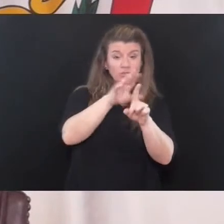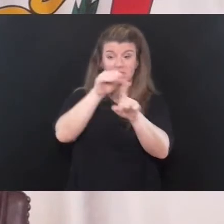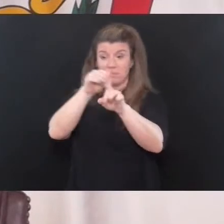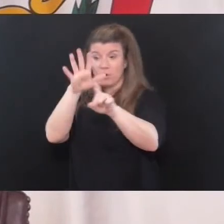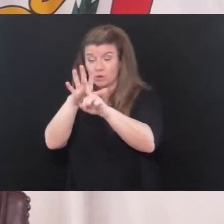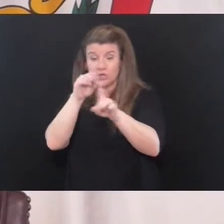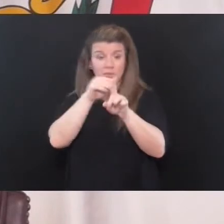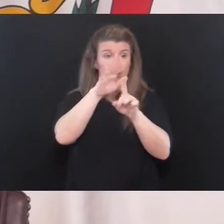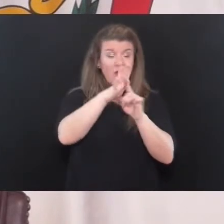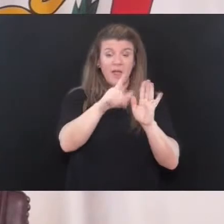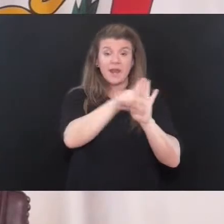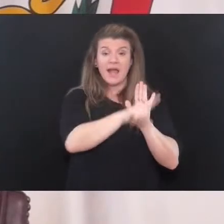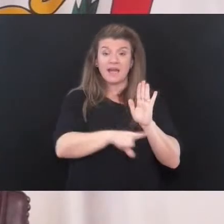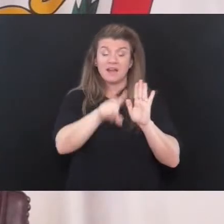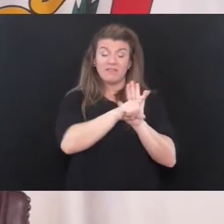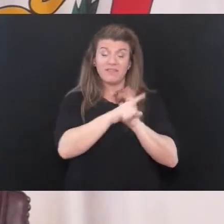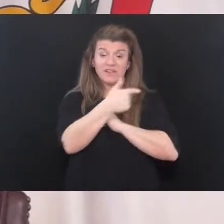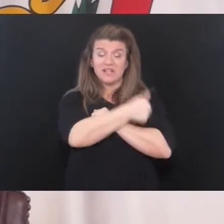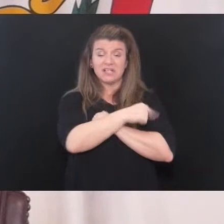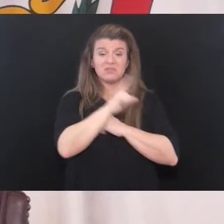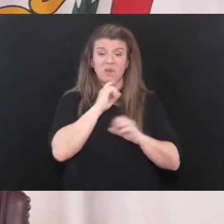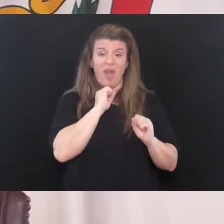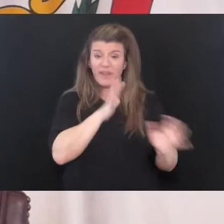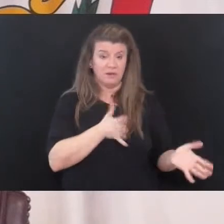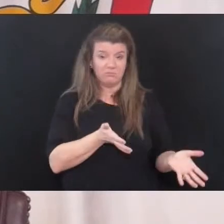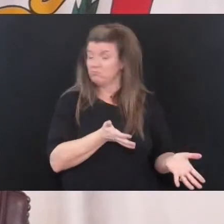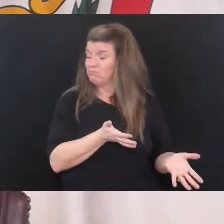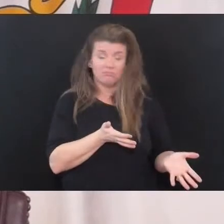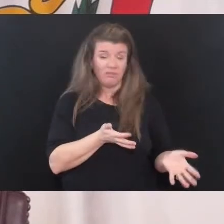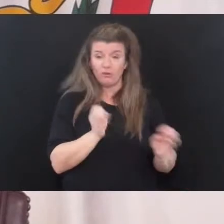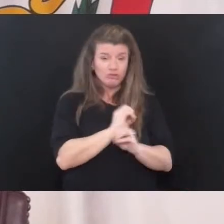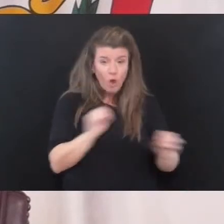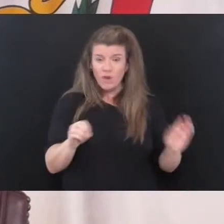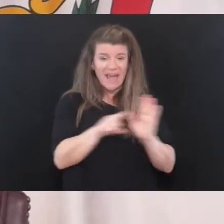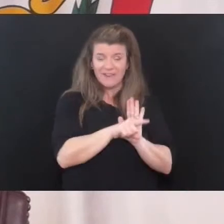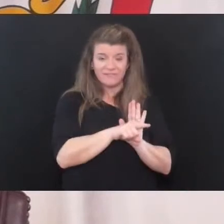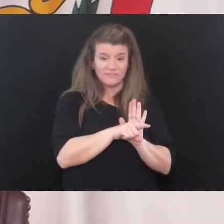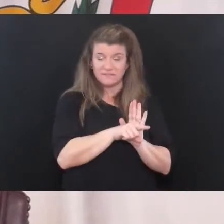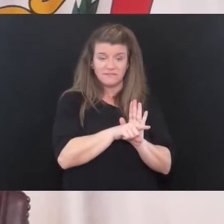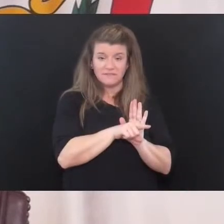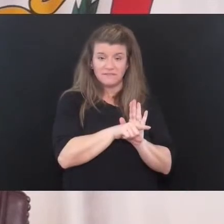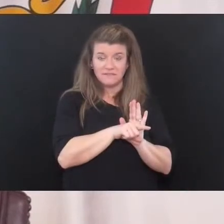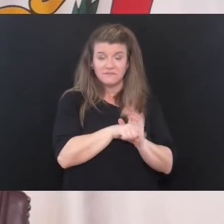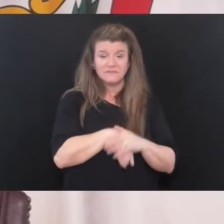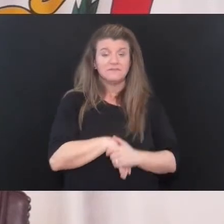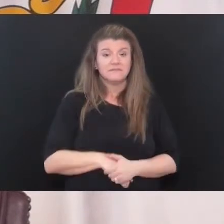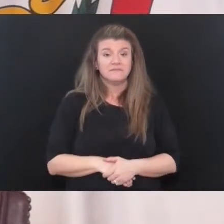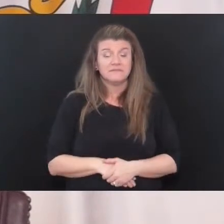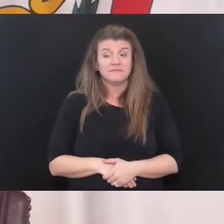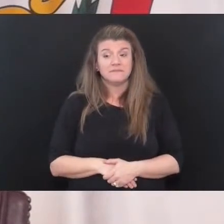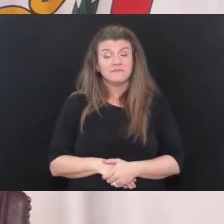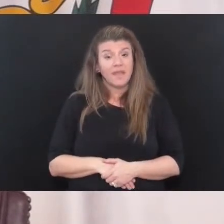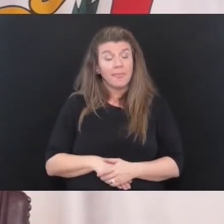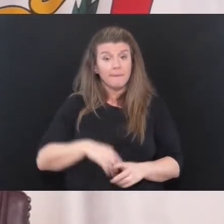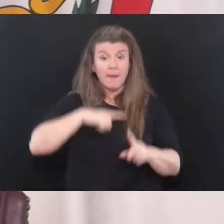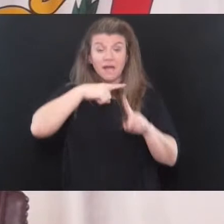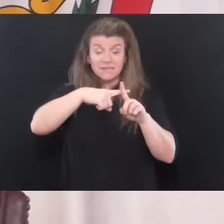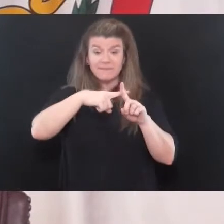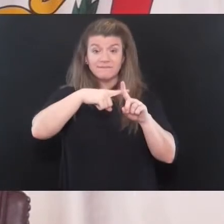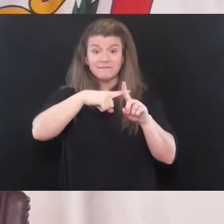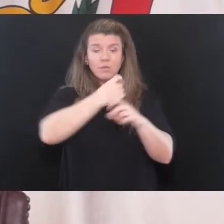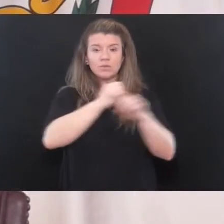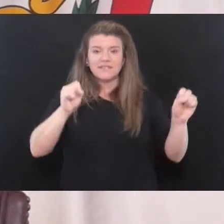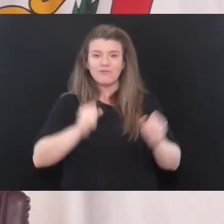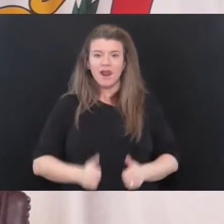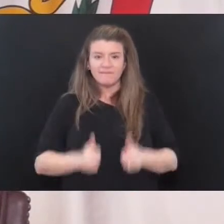to taking this vaccine is nothing for all practical purposes. And absolutely the upside will save your